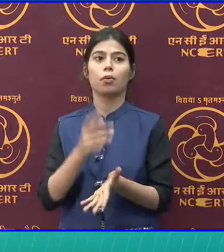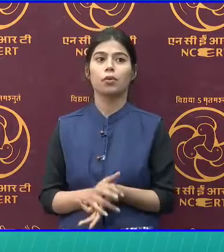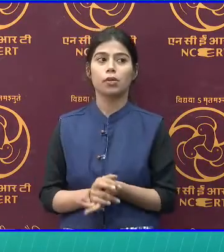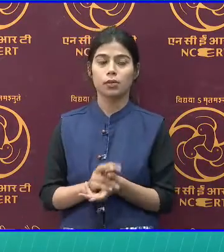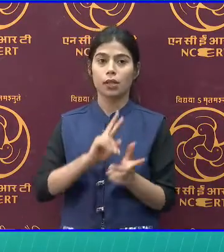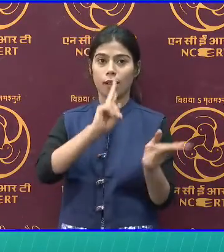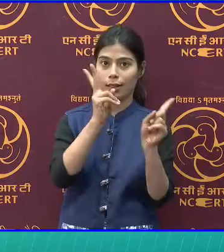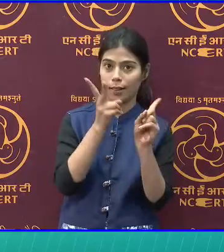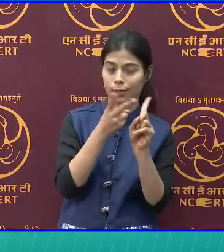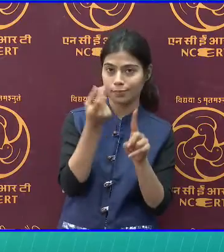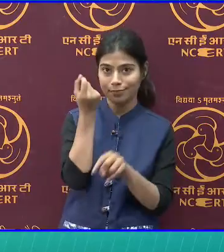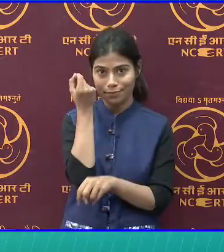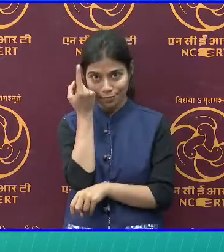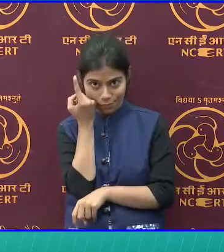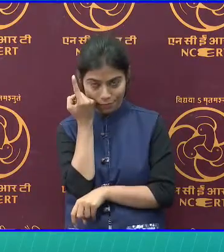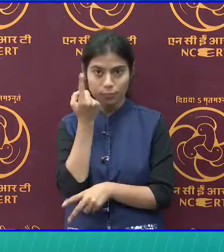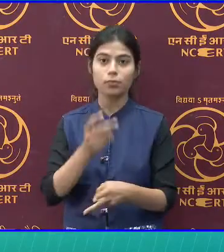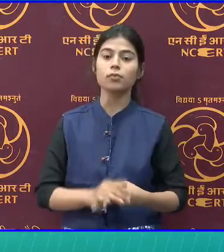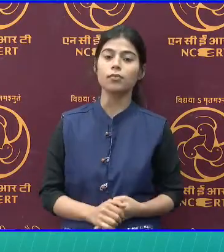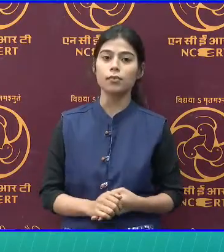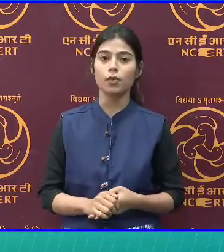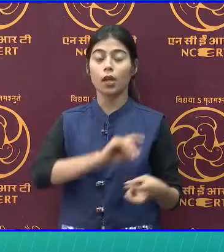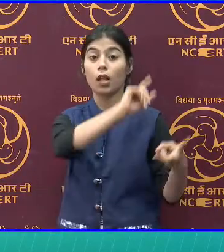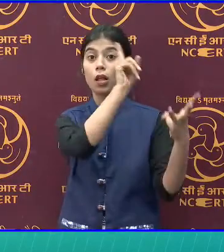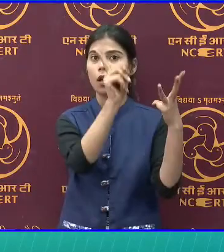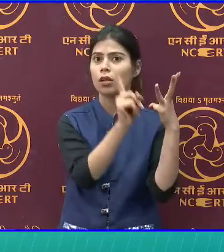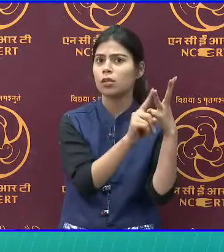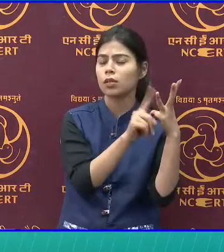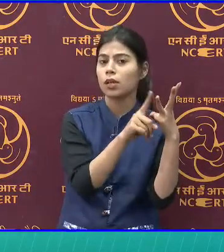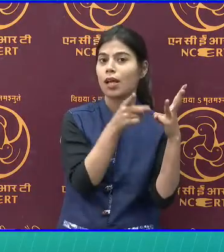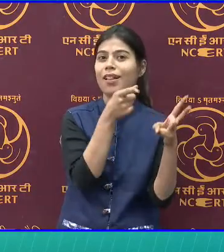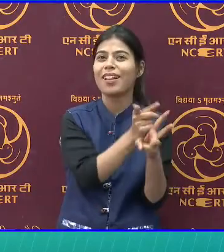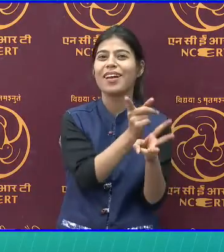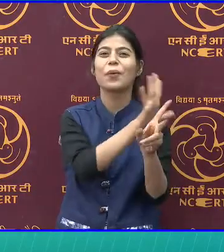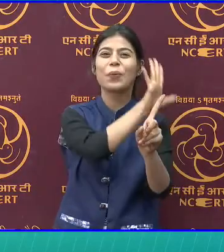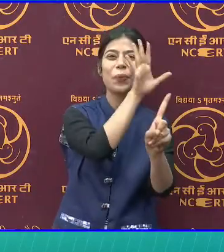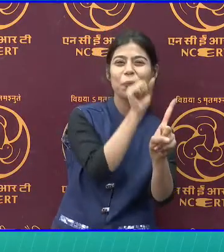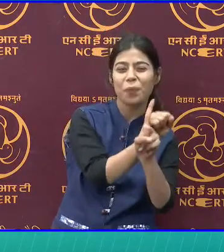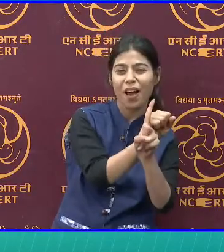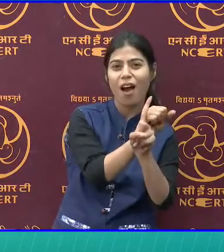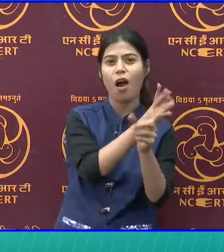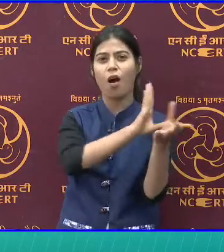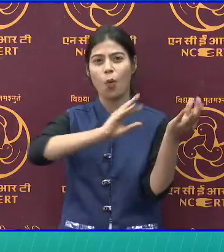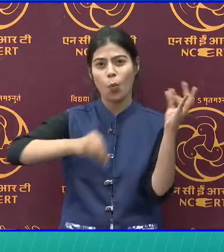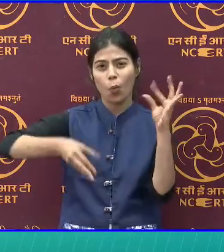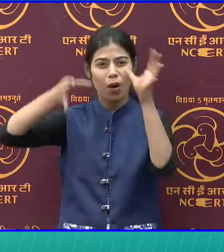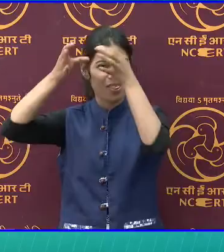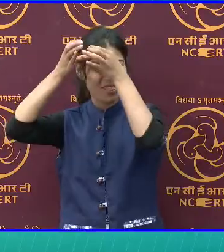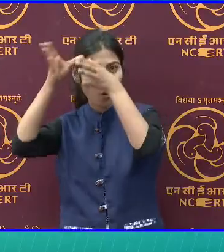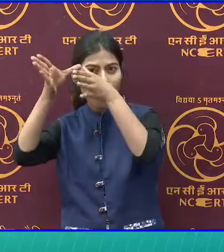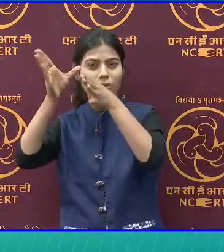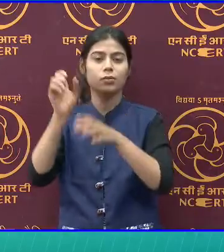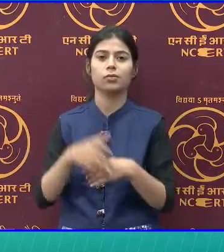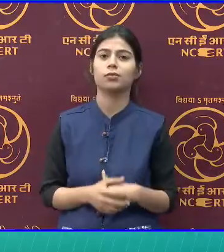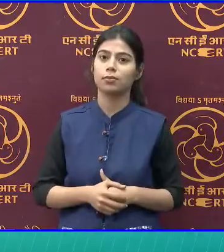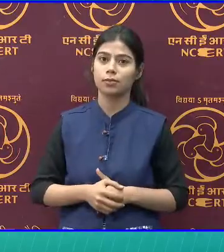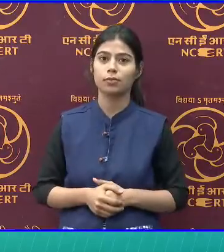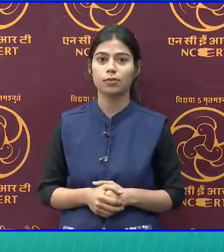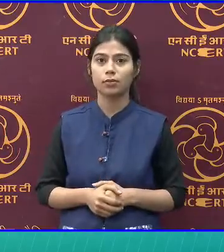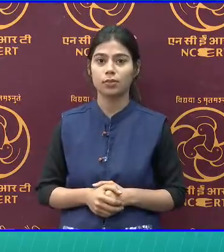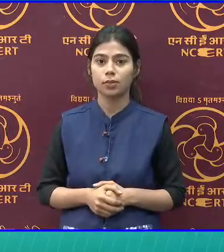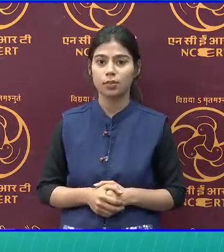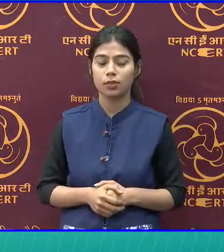theme, tapestry, is introduced. The third one is the cultural heritage and knowledge tradition. This is maybe we can show them the